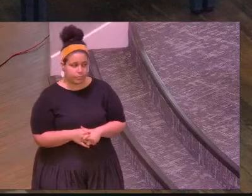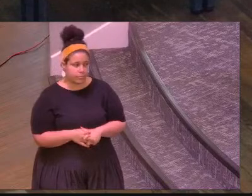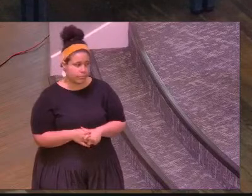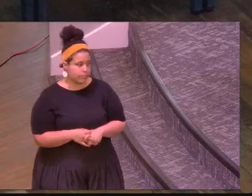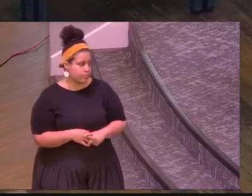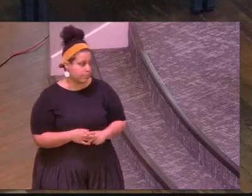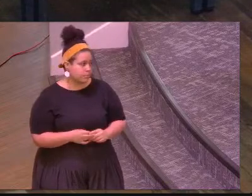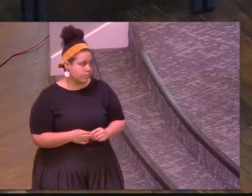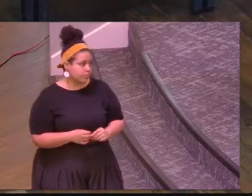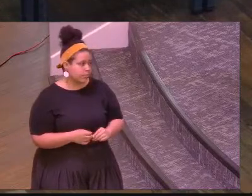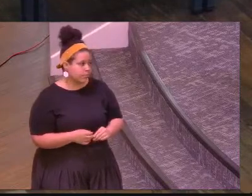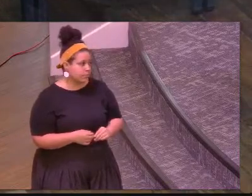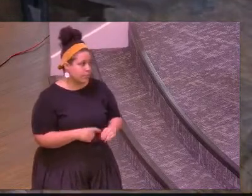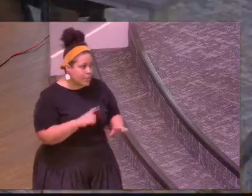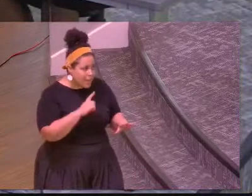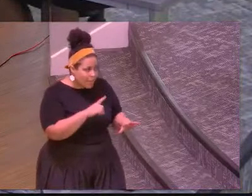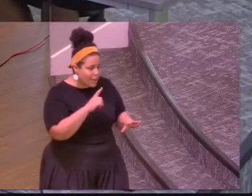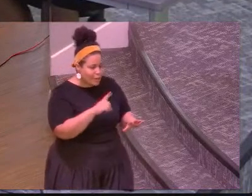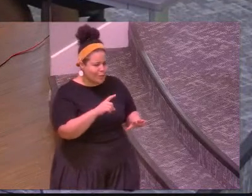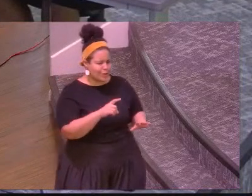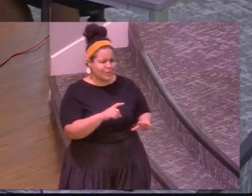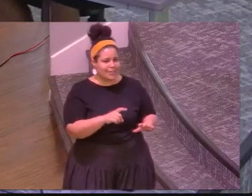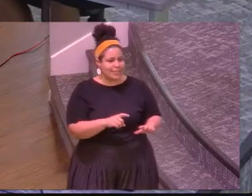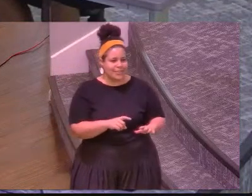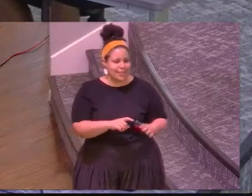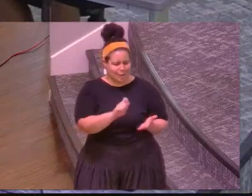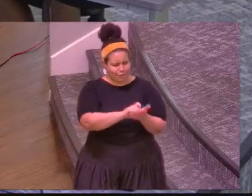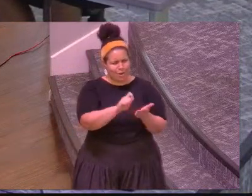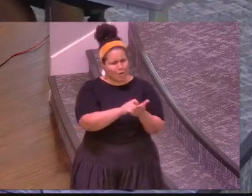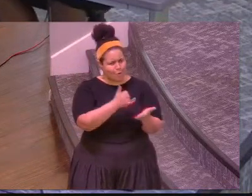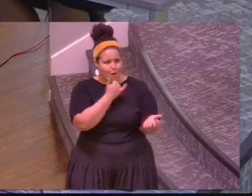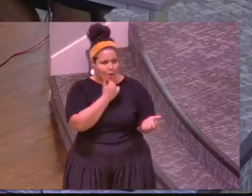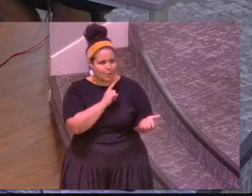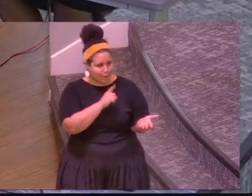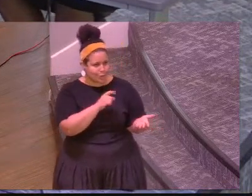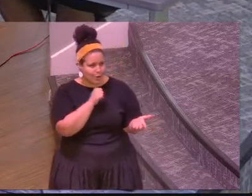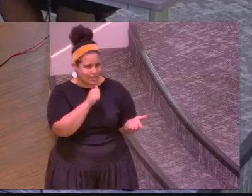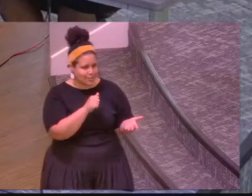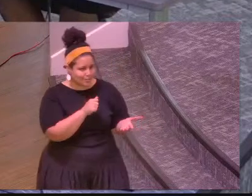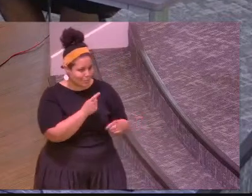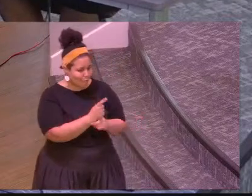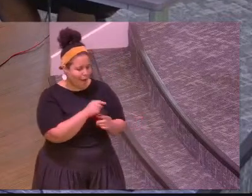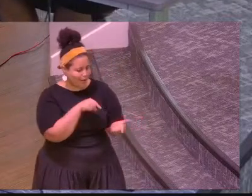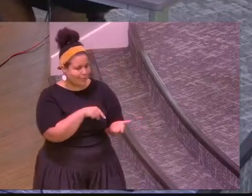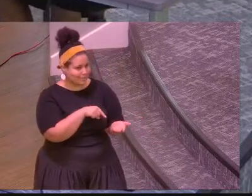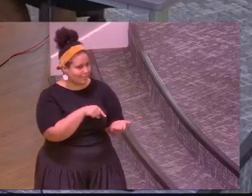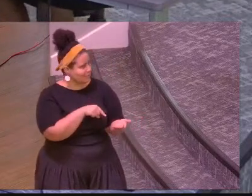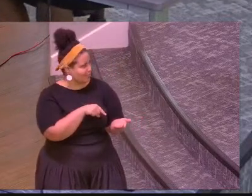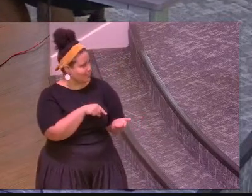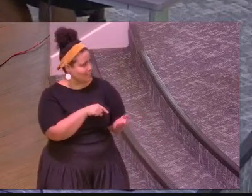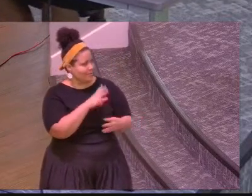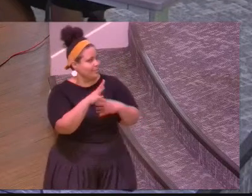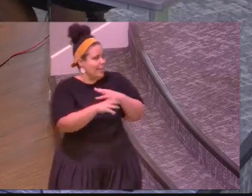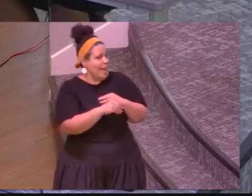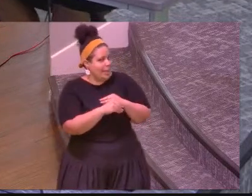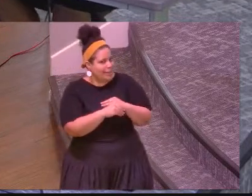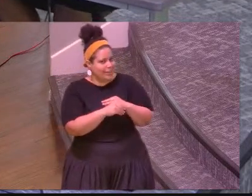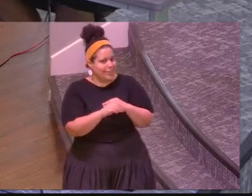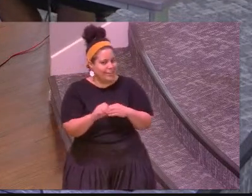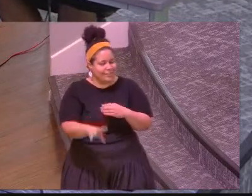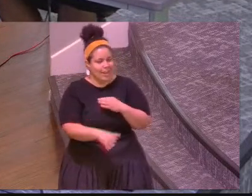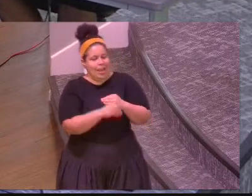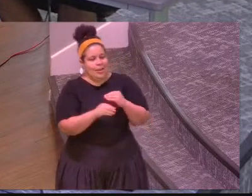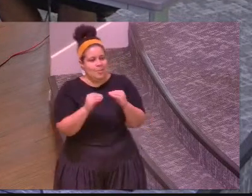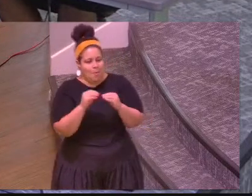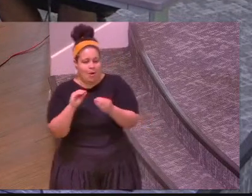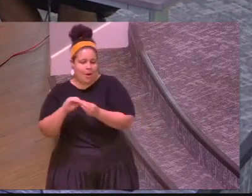Just making sure it wasn't a typo. That's a sales tax. My grad students put extra ones in things all the time.